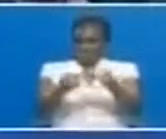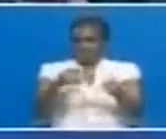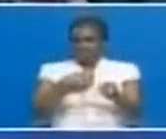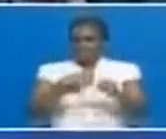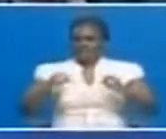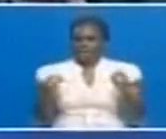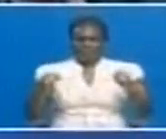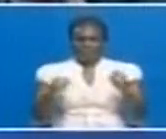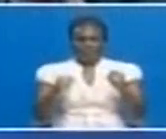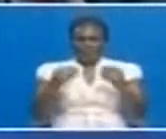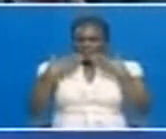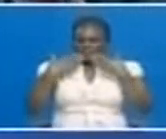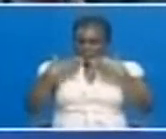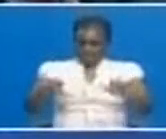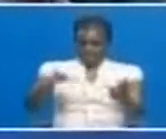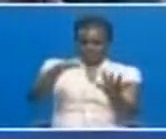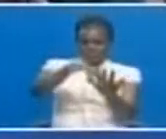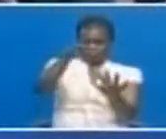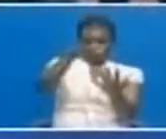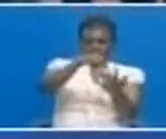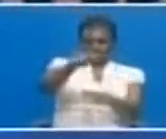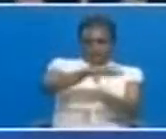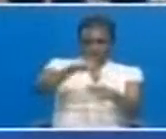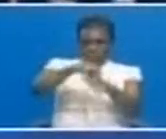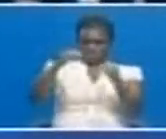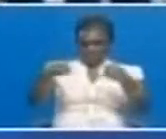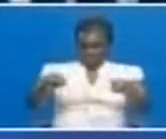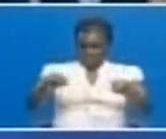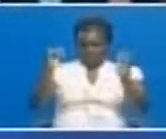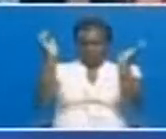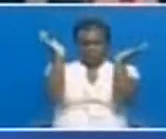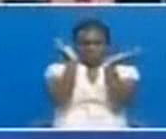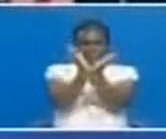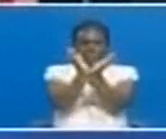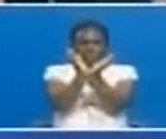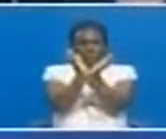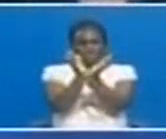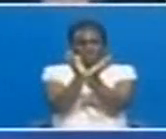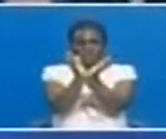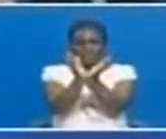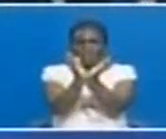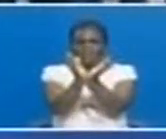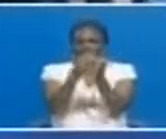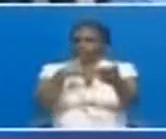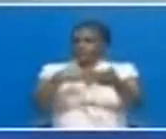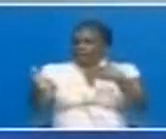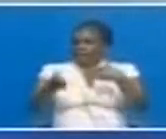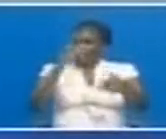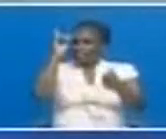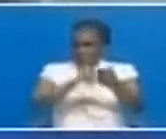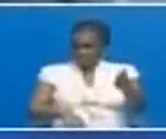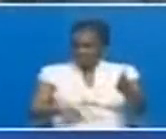happy about it. The completion of the national athletics trials here at the Moi International Sports Center, Kasarani, signals the beginning